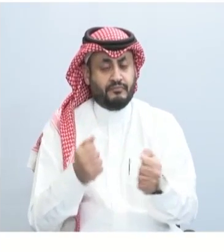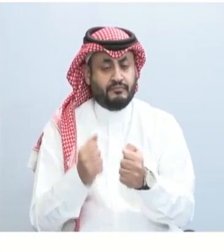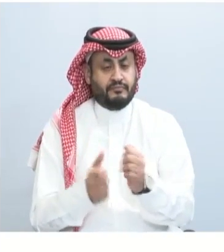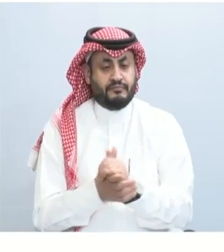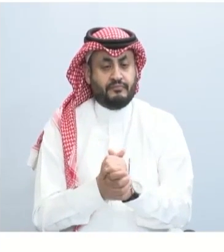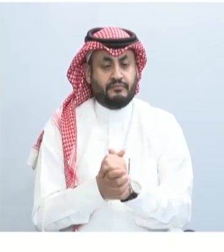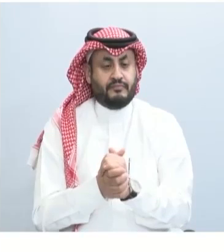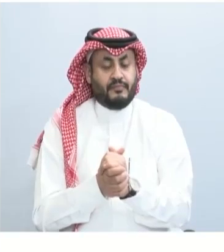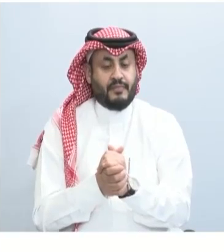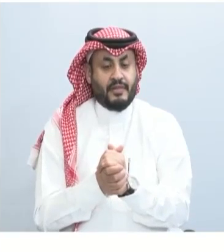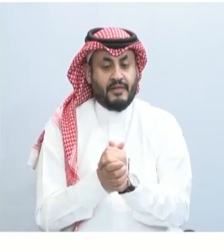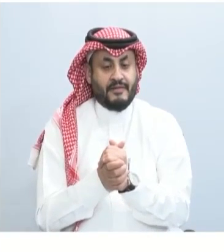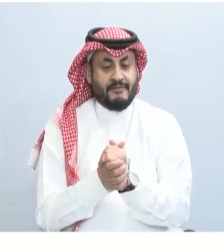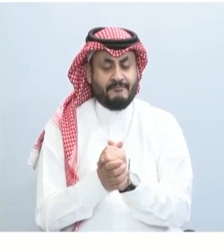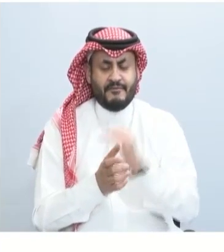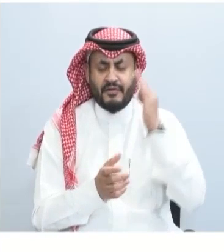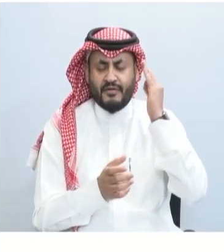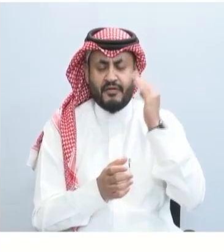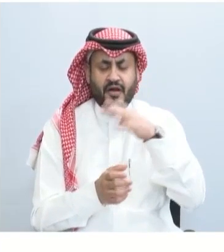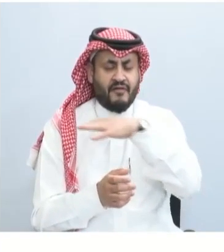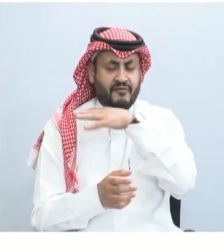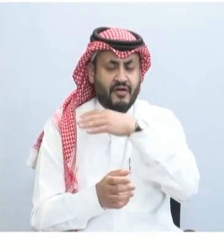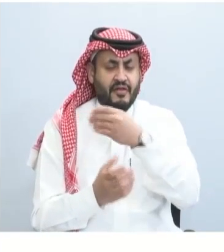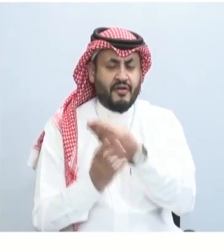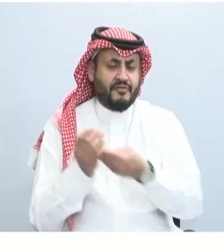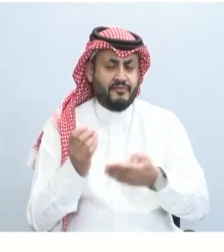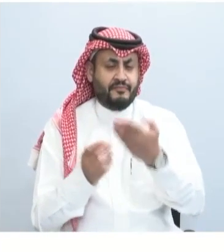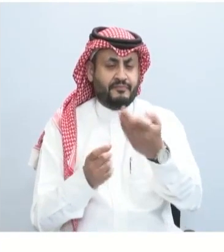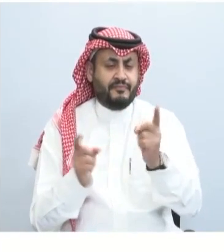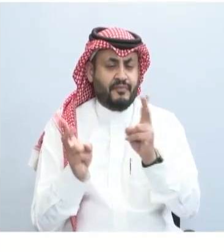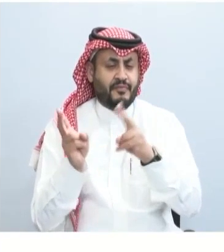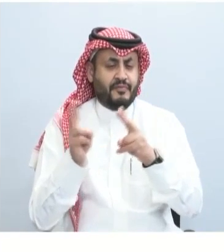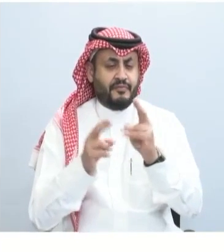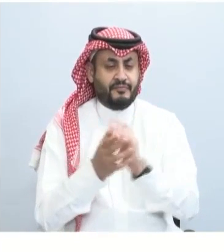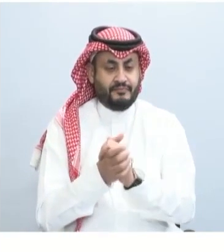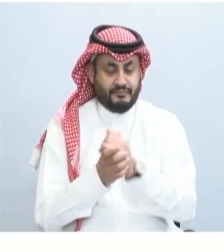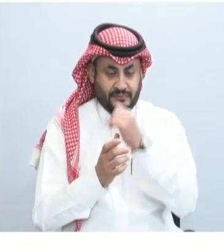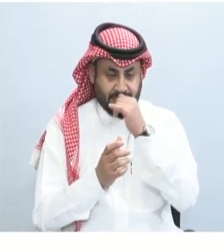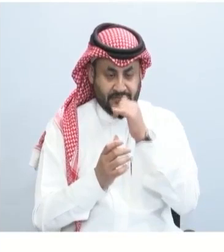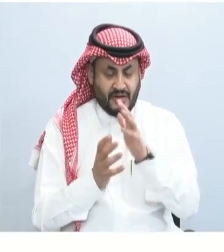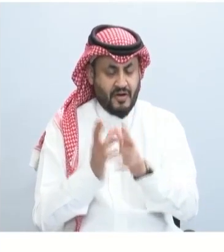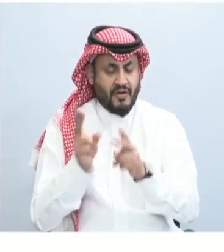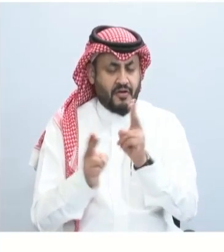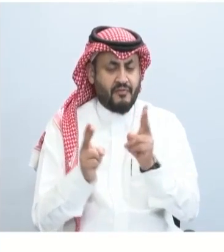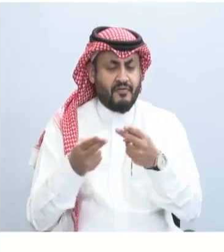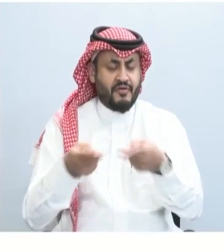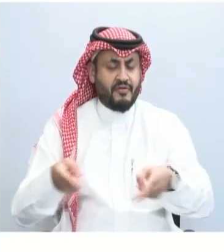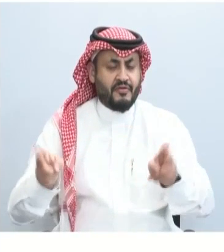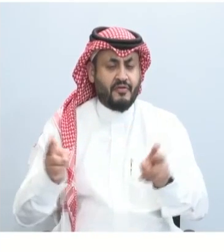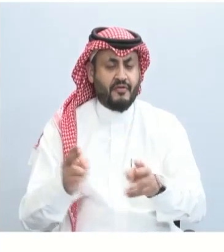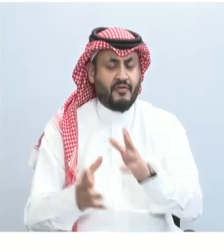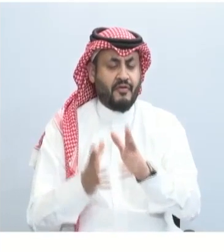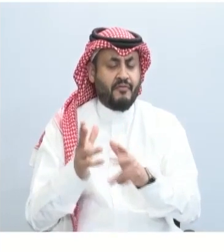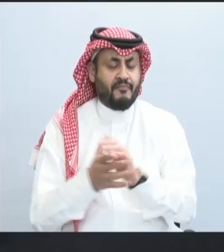did last time, is that we listened to our father and his son. And when the father talking and chanting with his